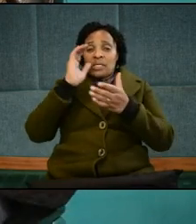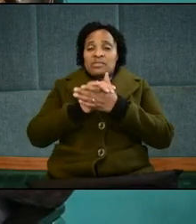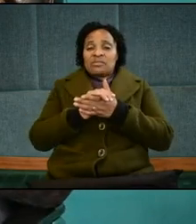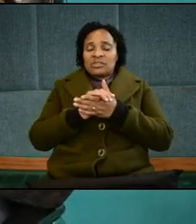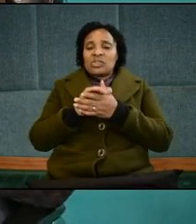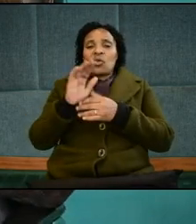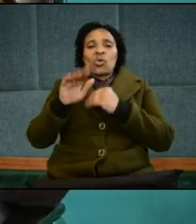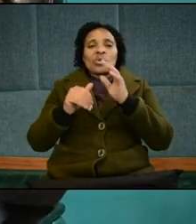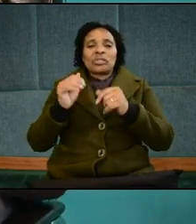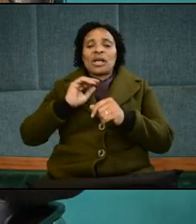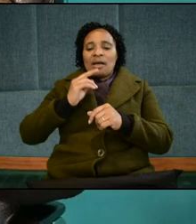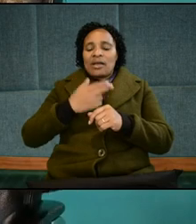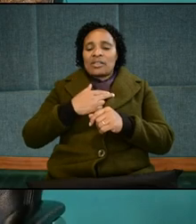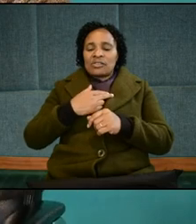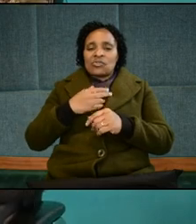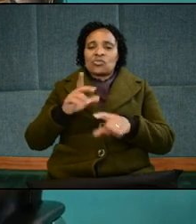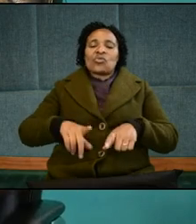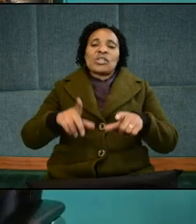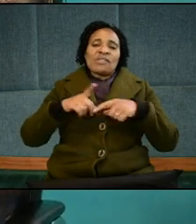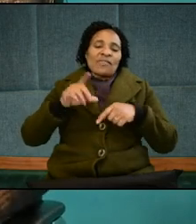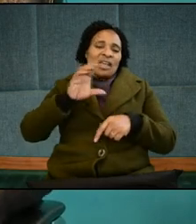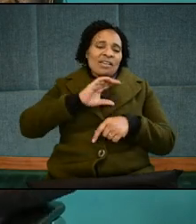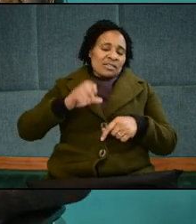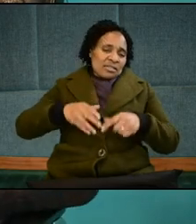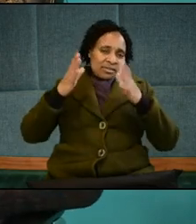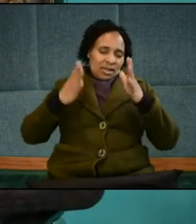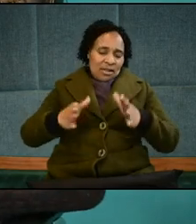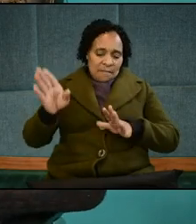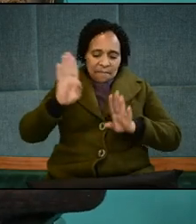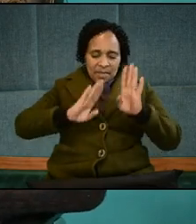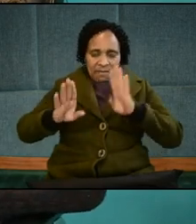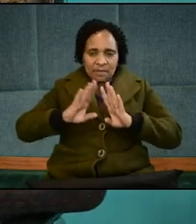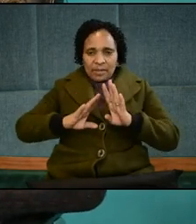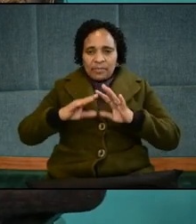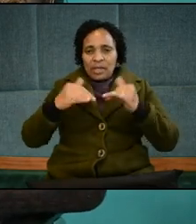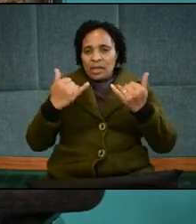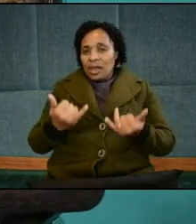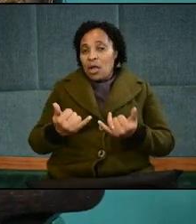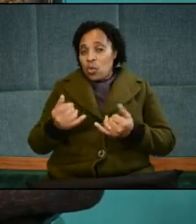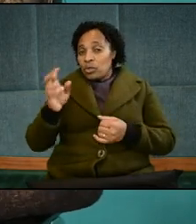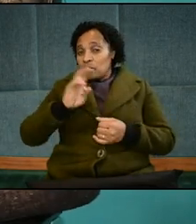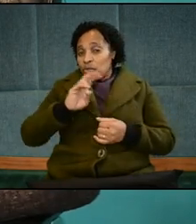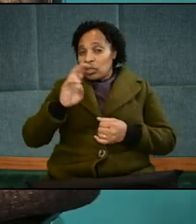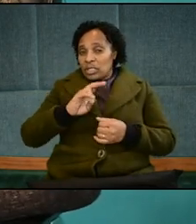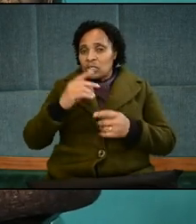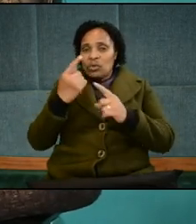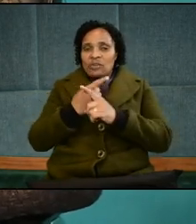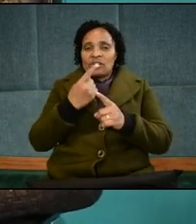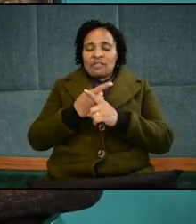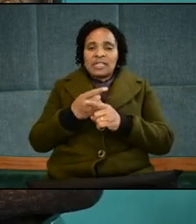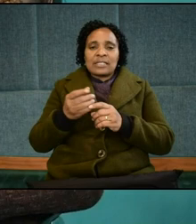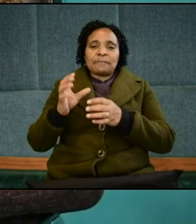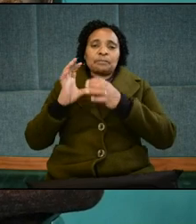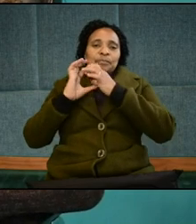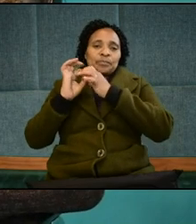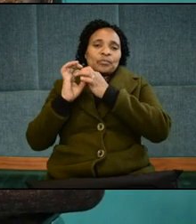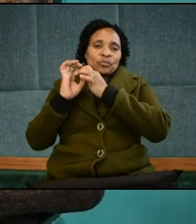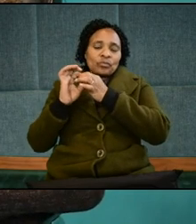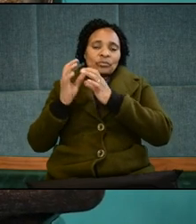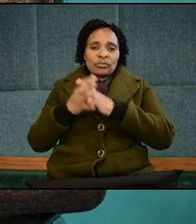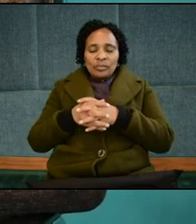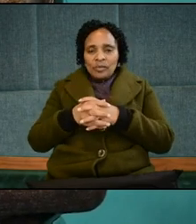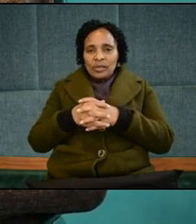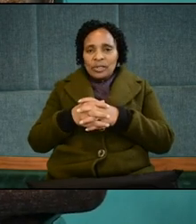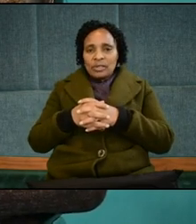calls for us to live a Christian behavior. Mm. And it actually recognizes that we have different cultures. Mm. Let me just read that